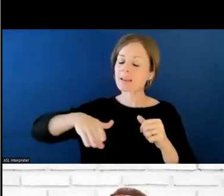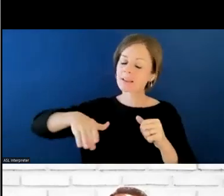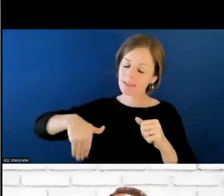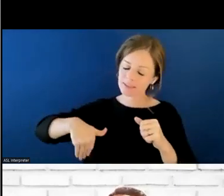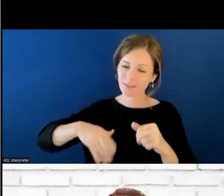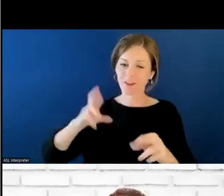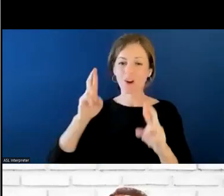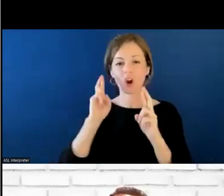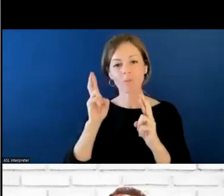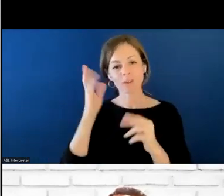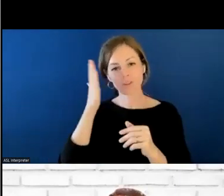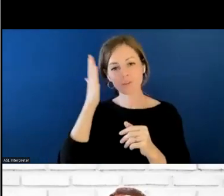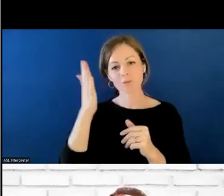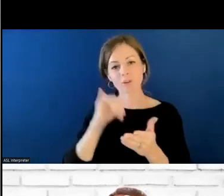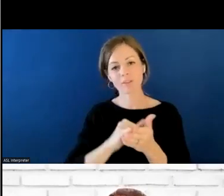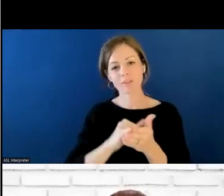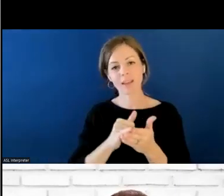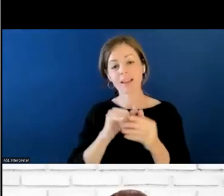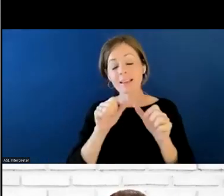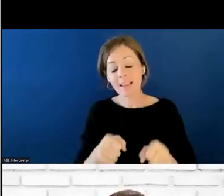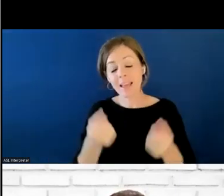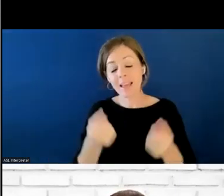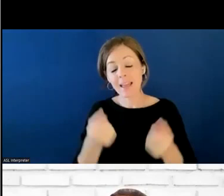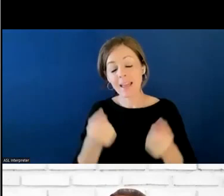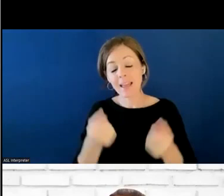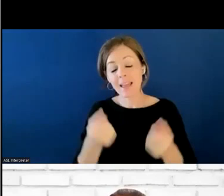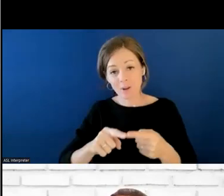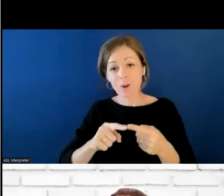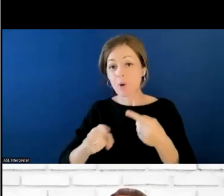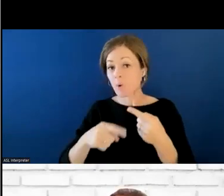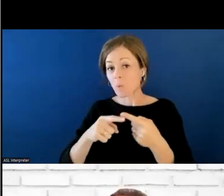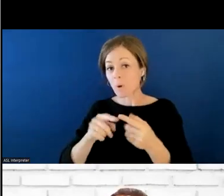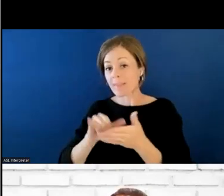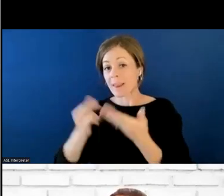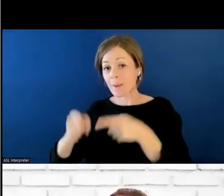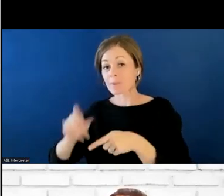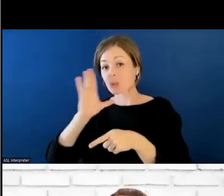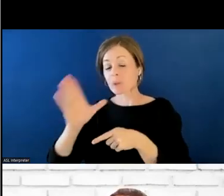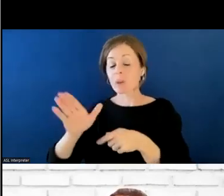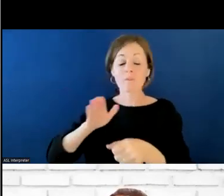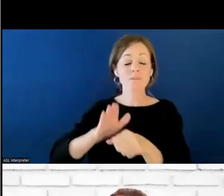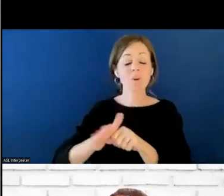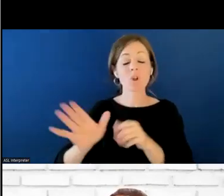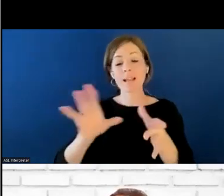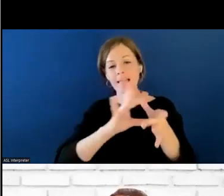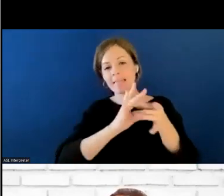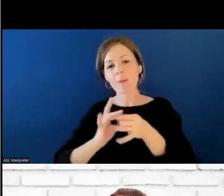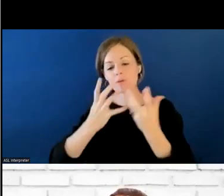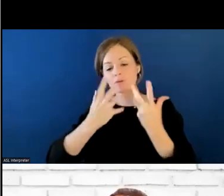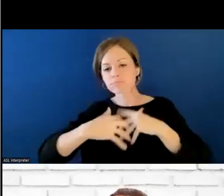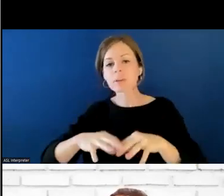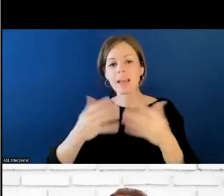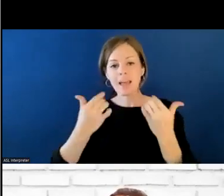Hopefully in the future that will be able to happen. And when it does, it'll be a fully collaborative effort with